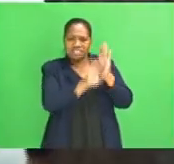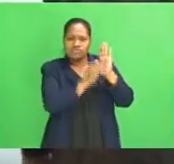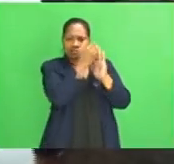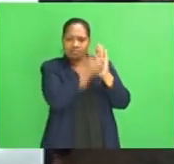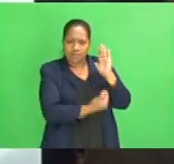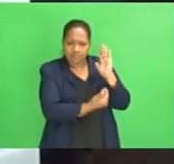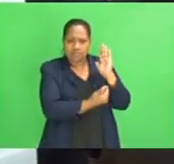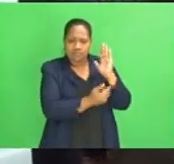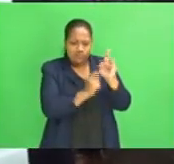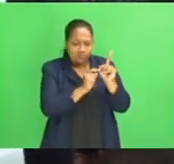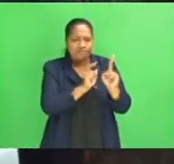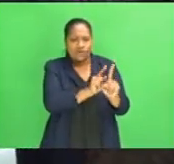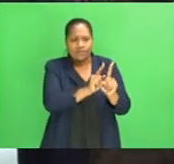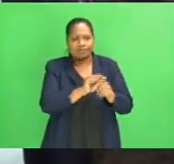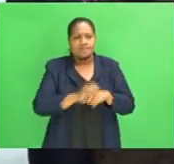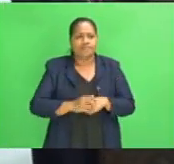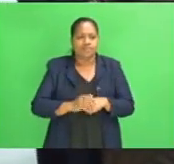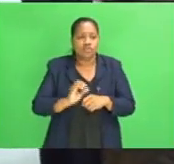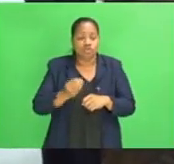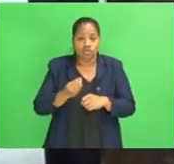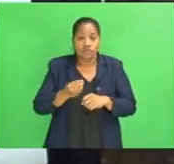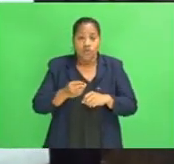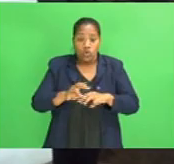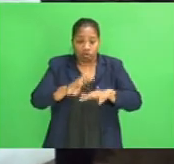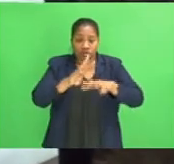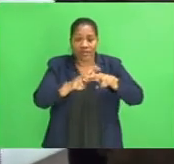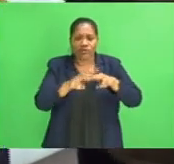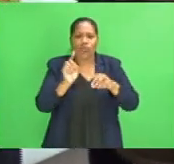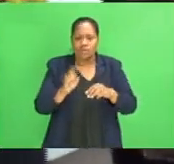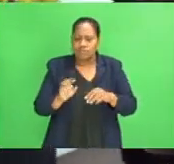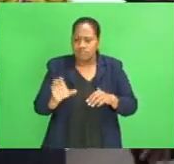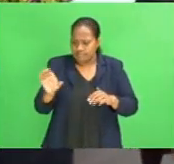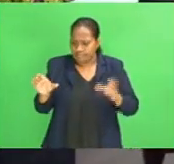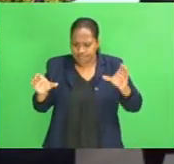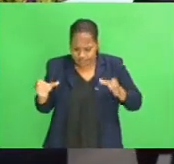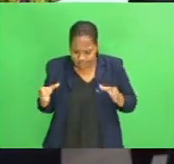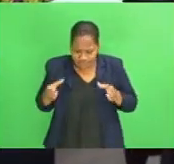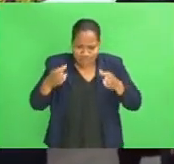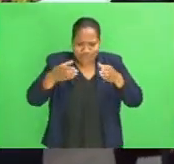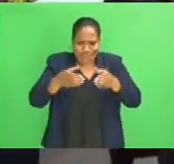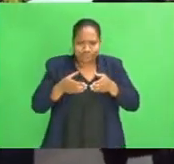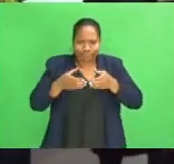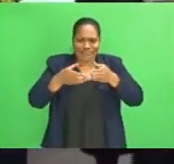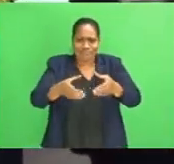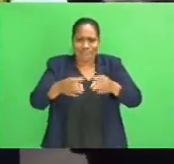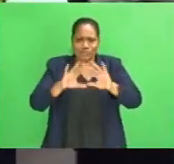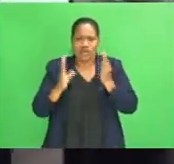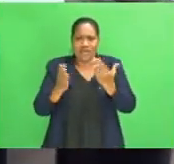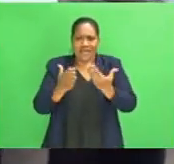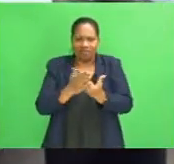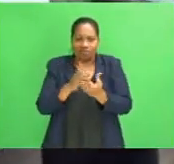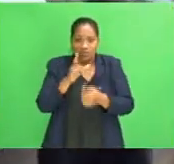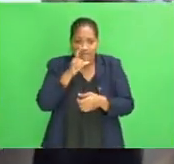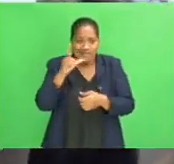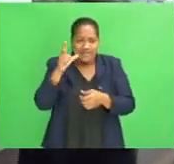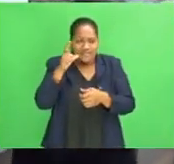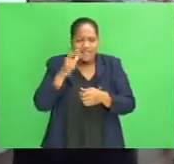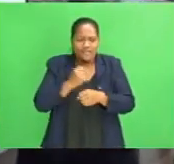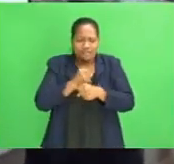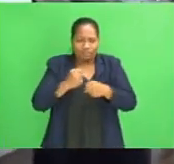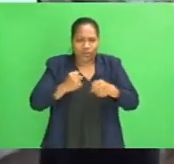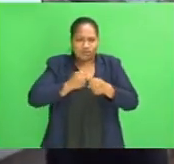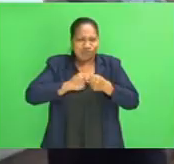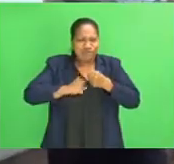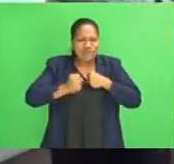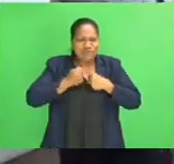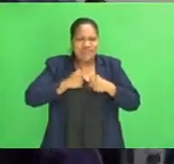biggest struggle for SODELPA will be to bring together the two factions which until yesterday have been embroiled in a power struggle, even to the